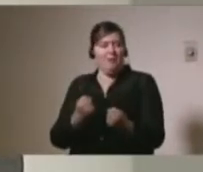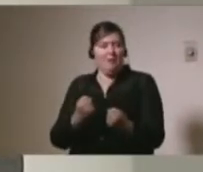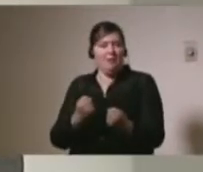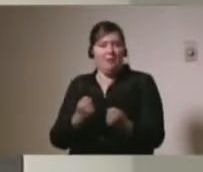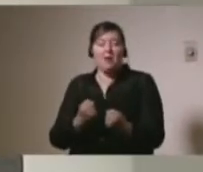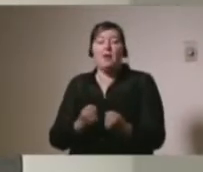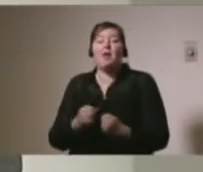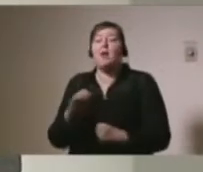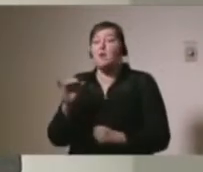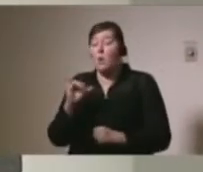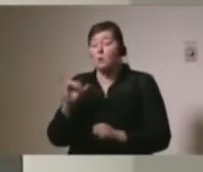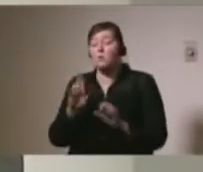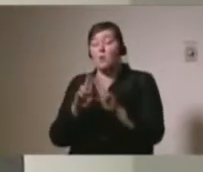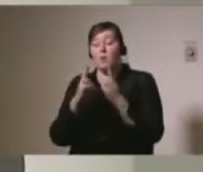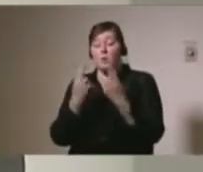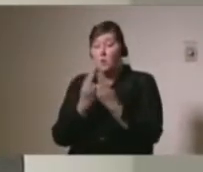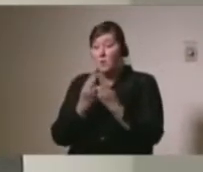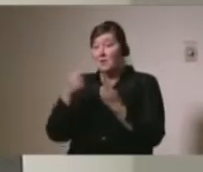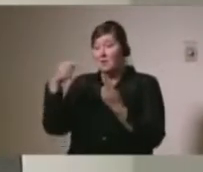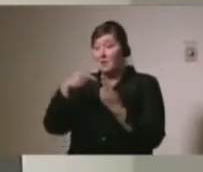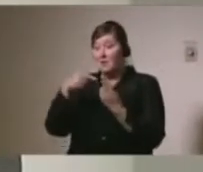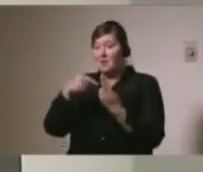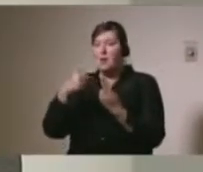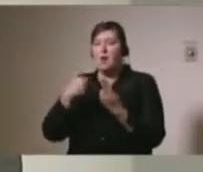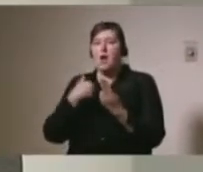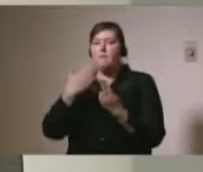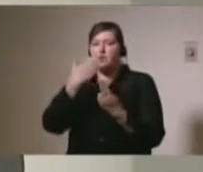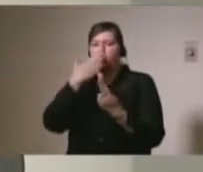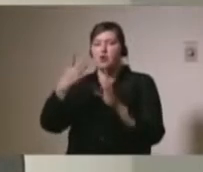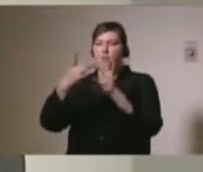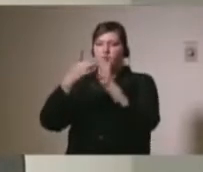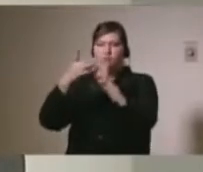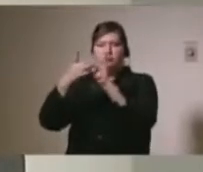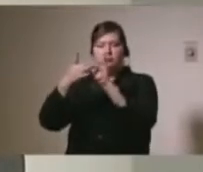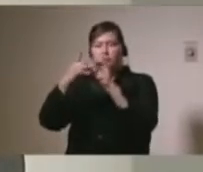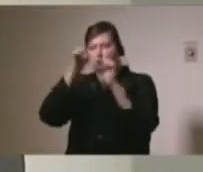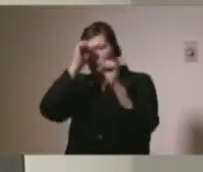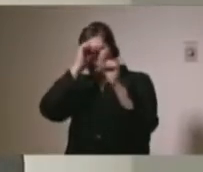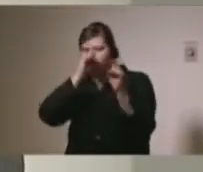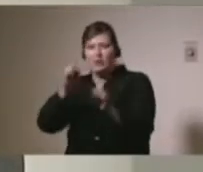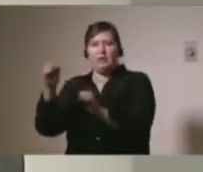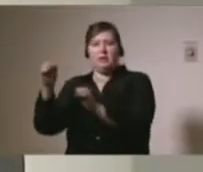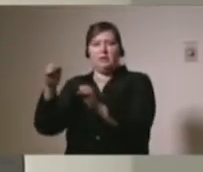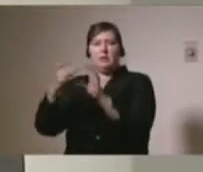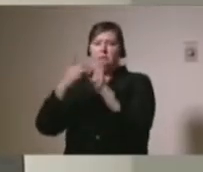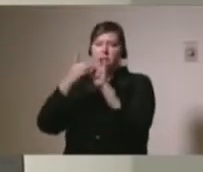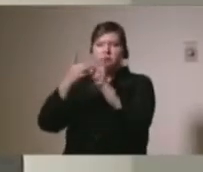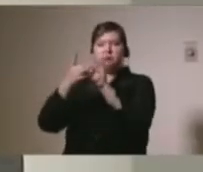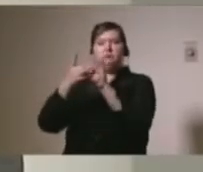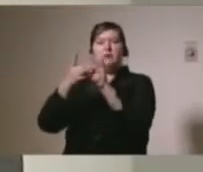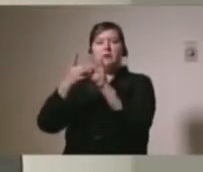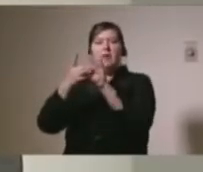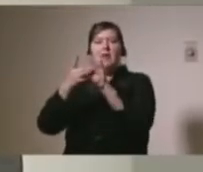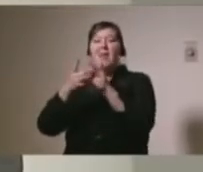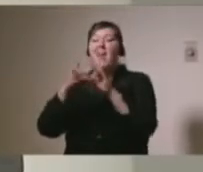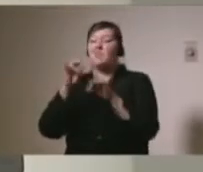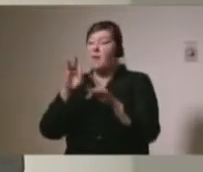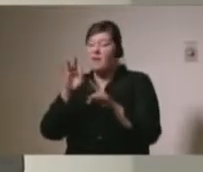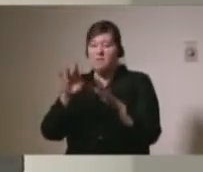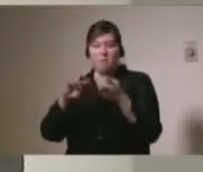the union has a strong strategic relationship that can iron out any speed bumps during that